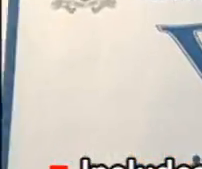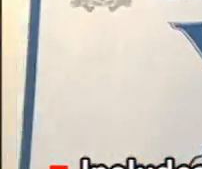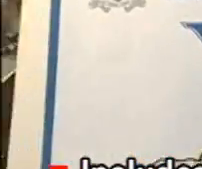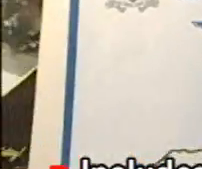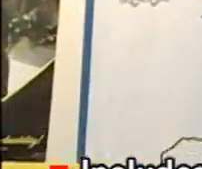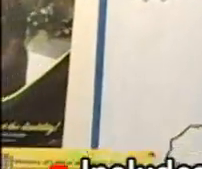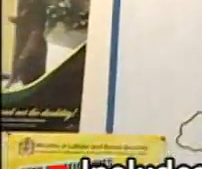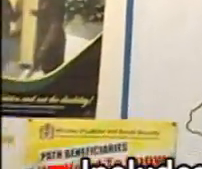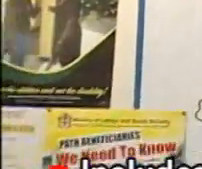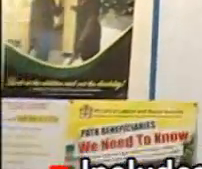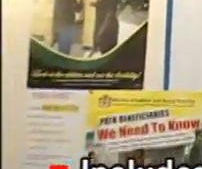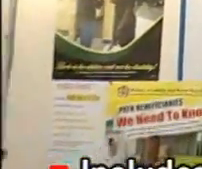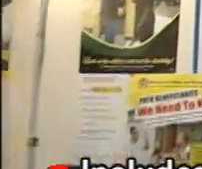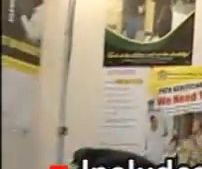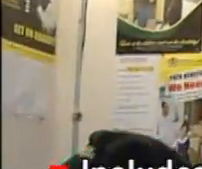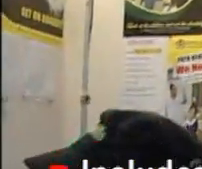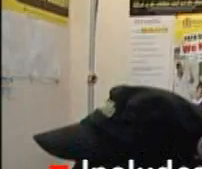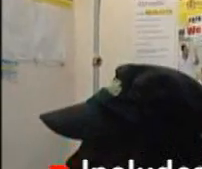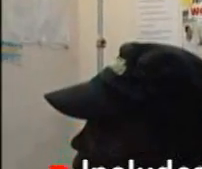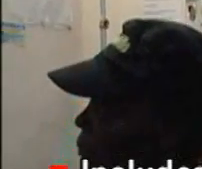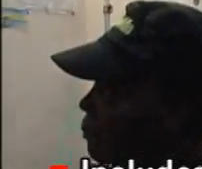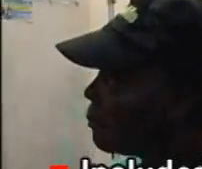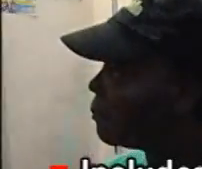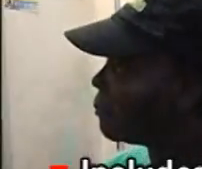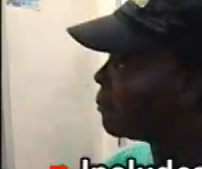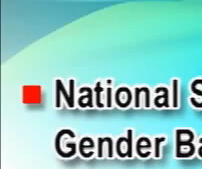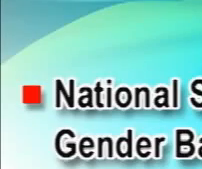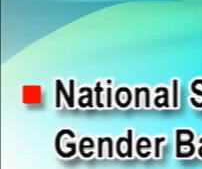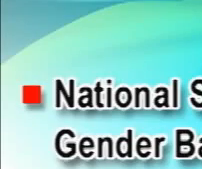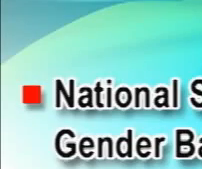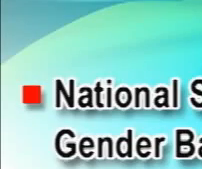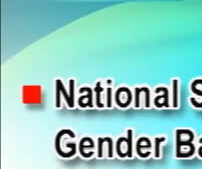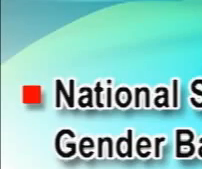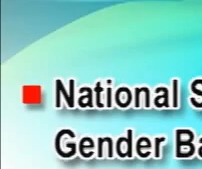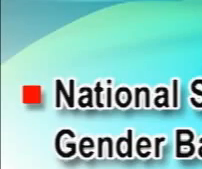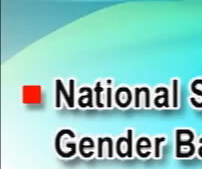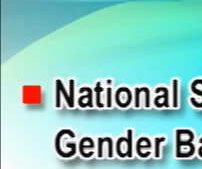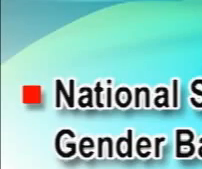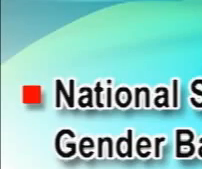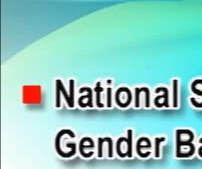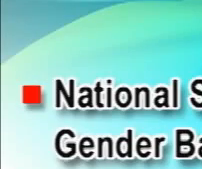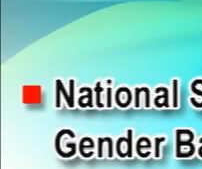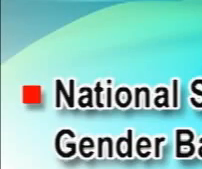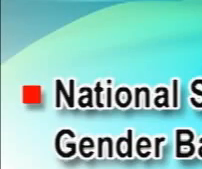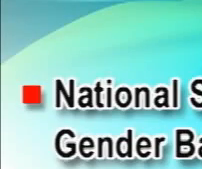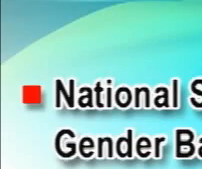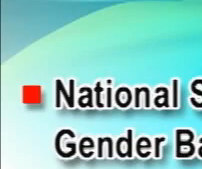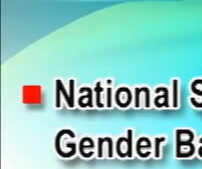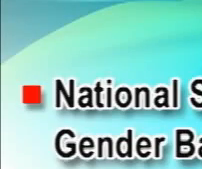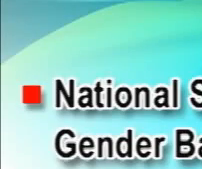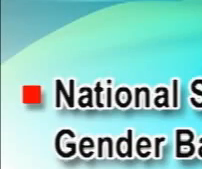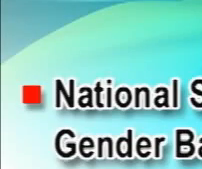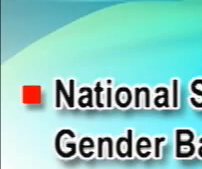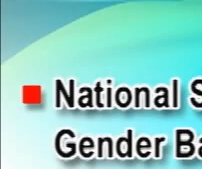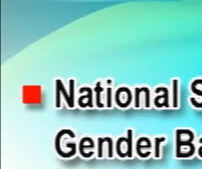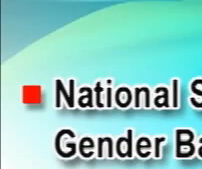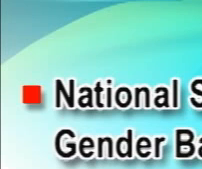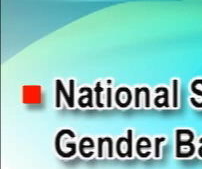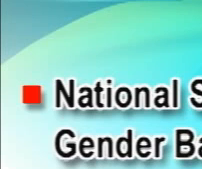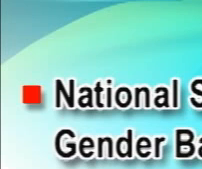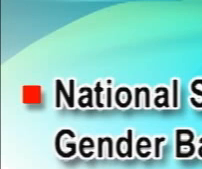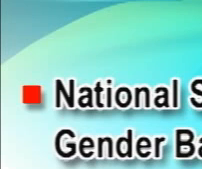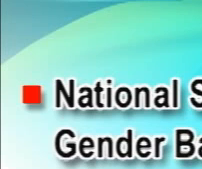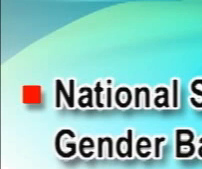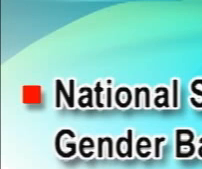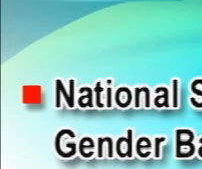the vulnerable in our society. This government has, over the years, been at the forefront of implementing policies